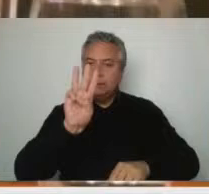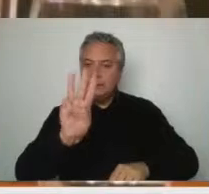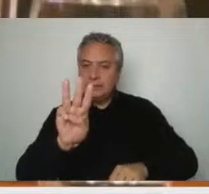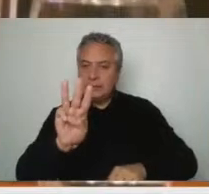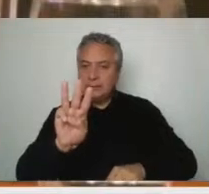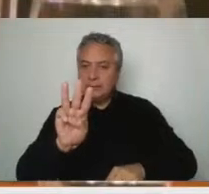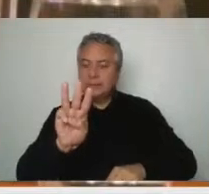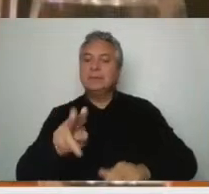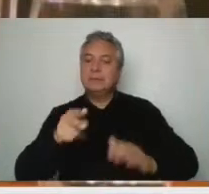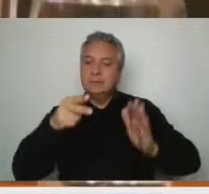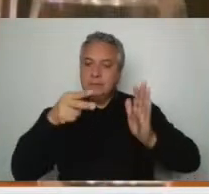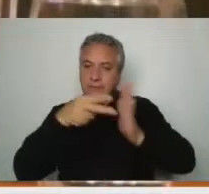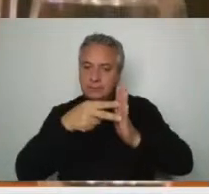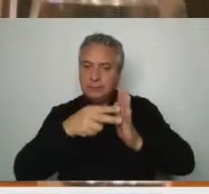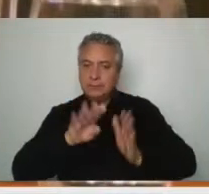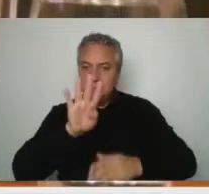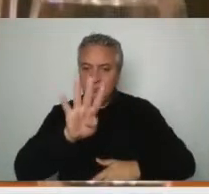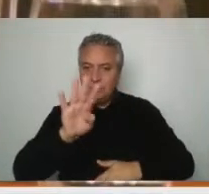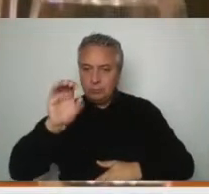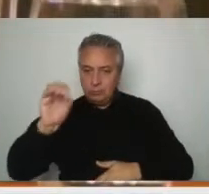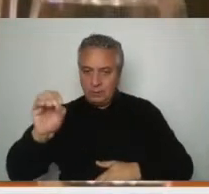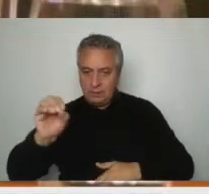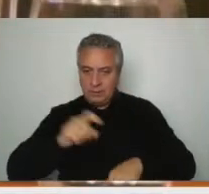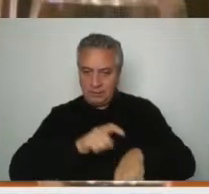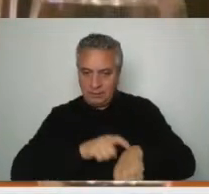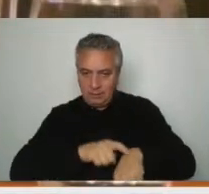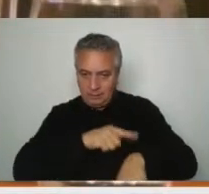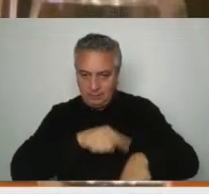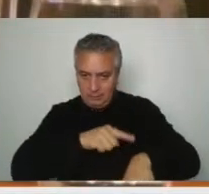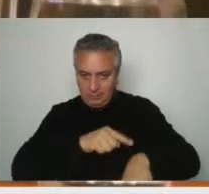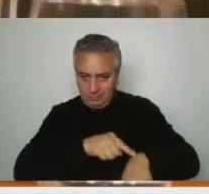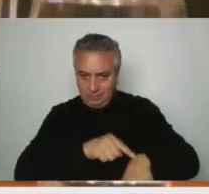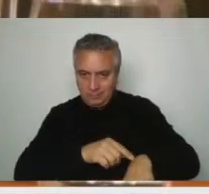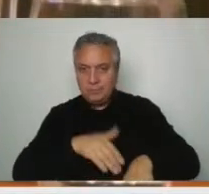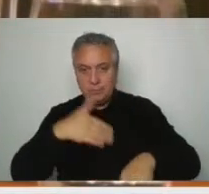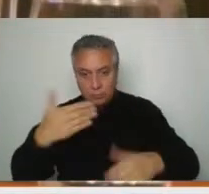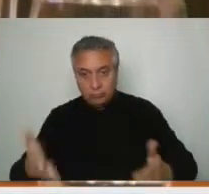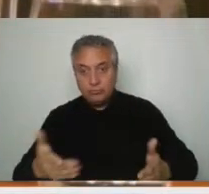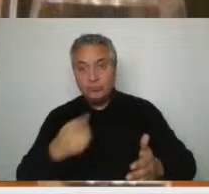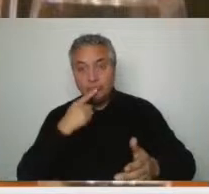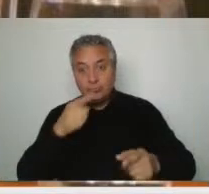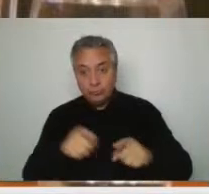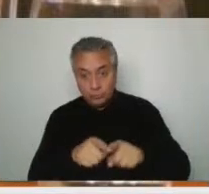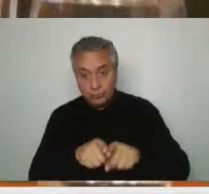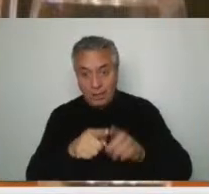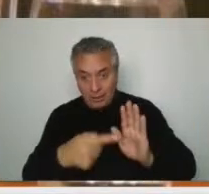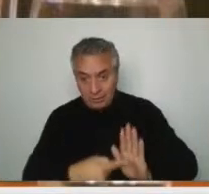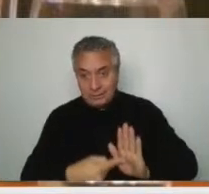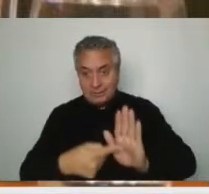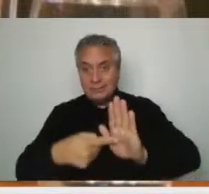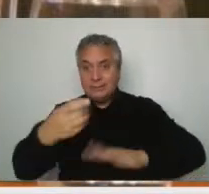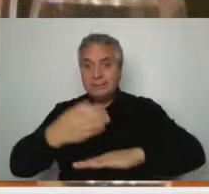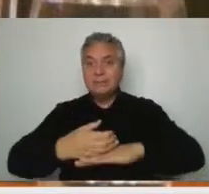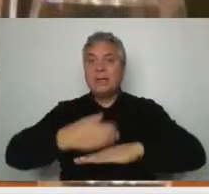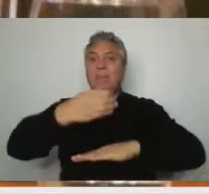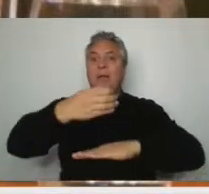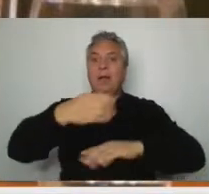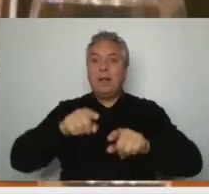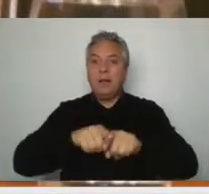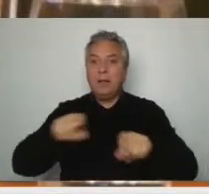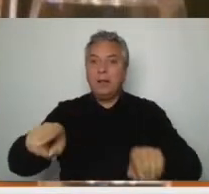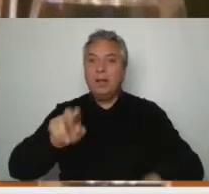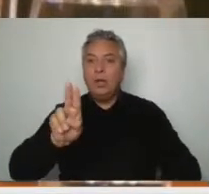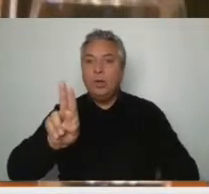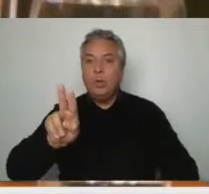I would also like to invite you to a side event during the lunch break where a ECLAC UNICEF